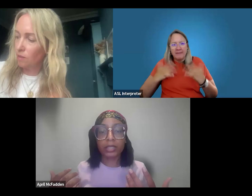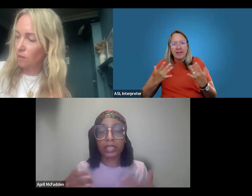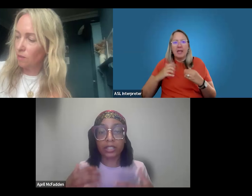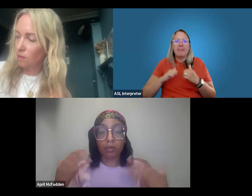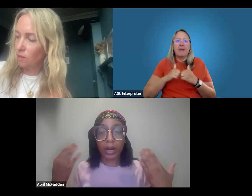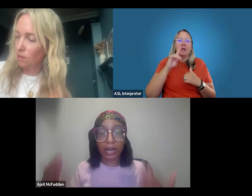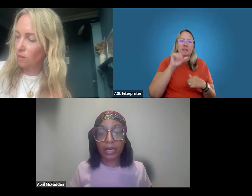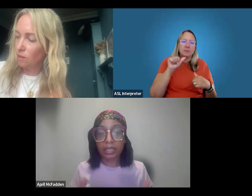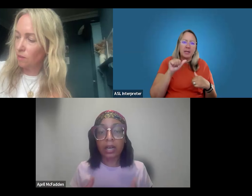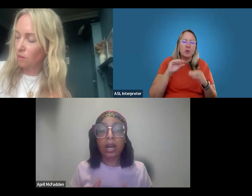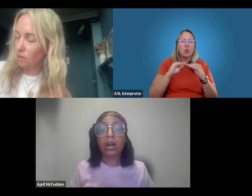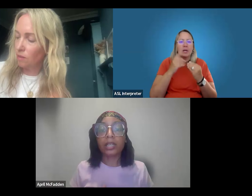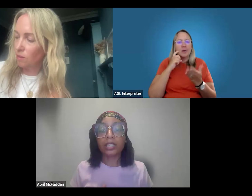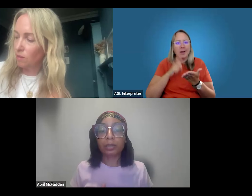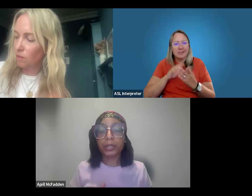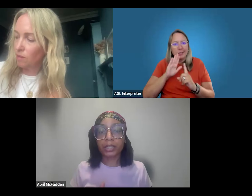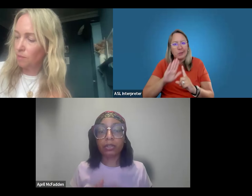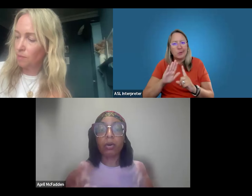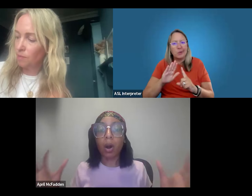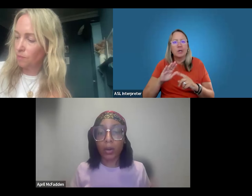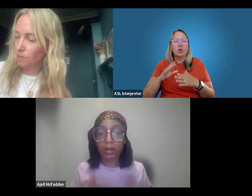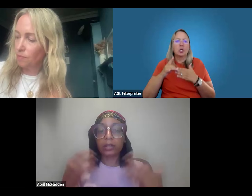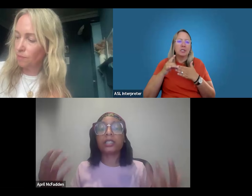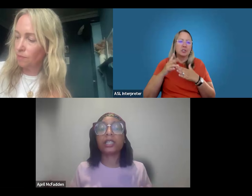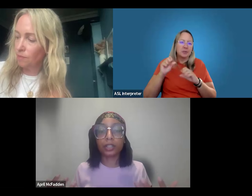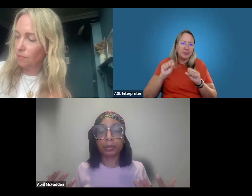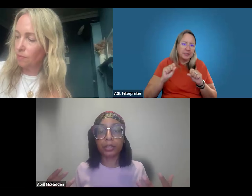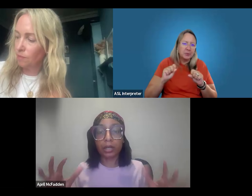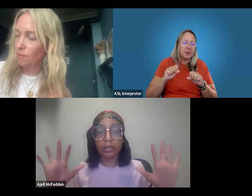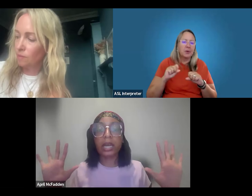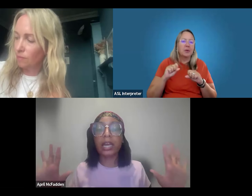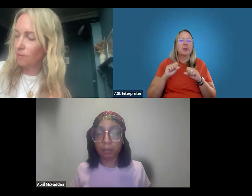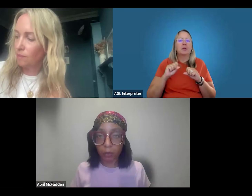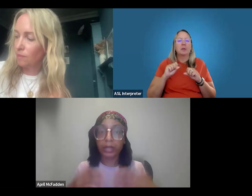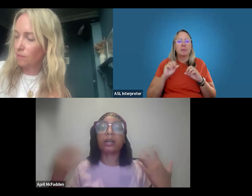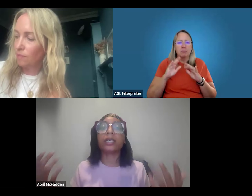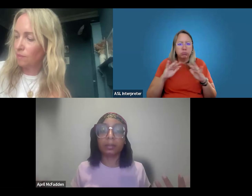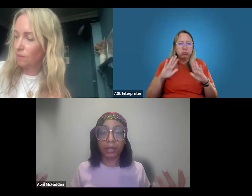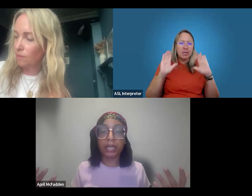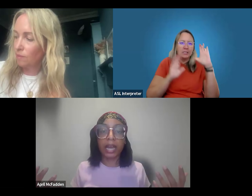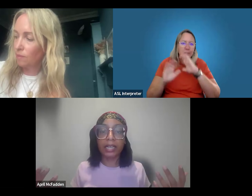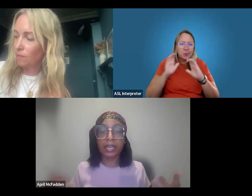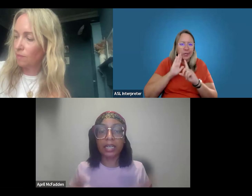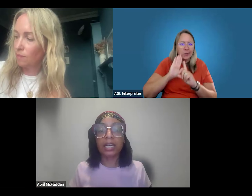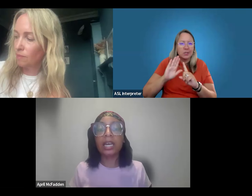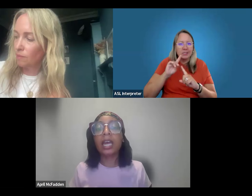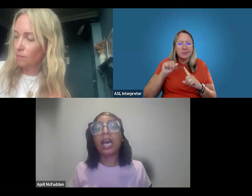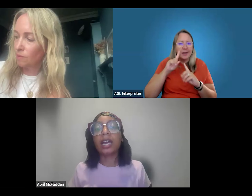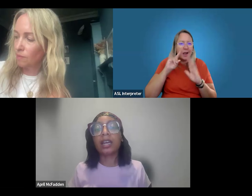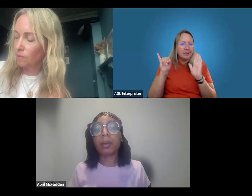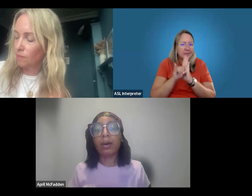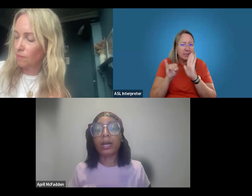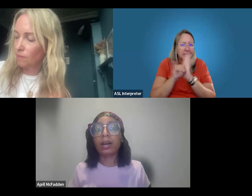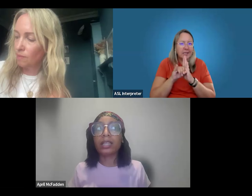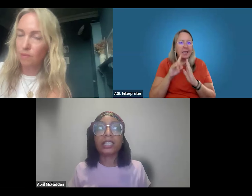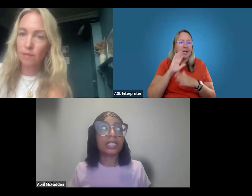Lead as an organization, recognizing her leadership potential, honing her leadership skills, exploring her disability identity,